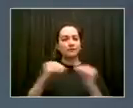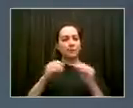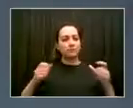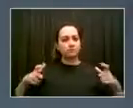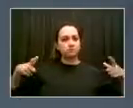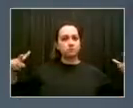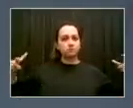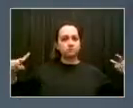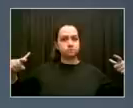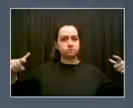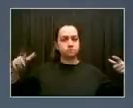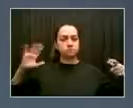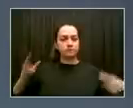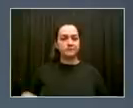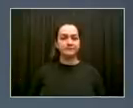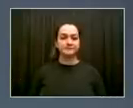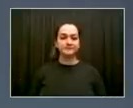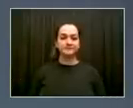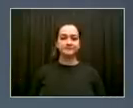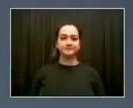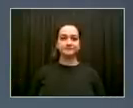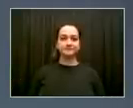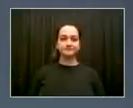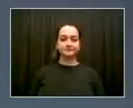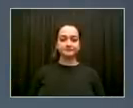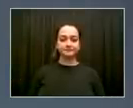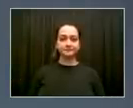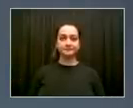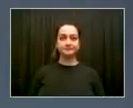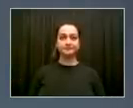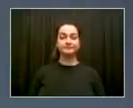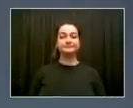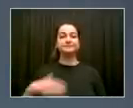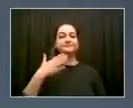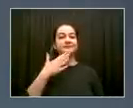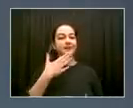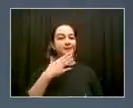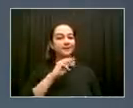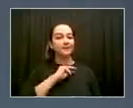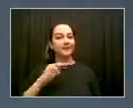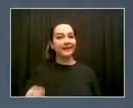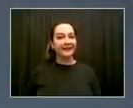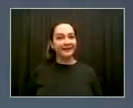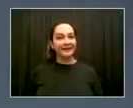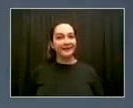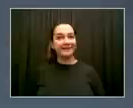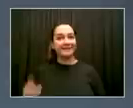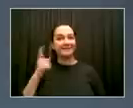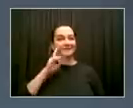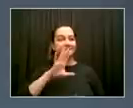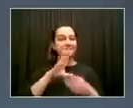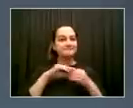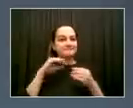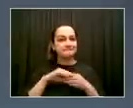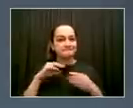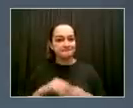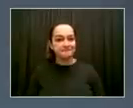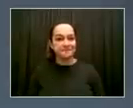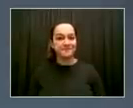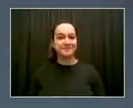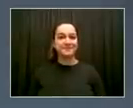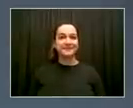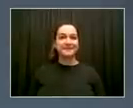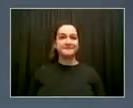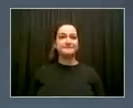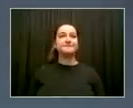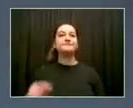in this new role. I want to ensure every New Yorker that you have the right to walk down our streets, ride